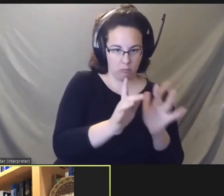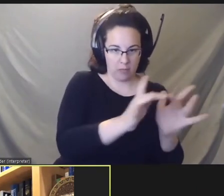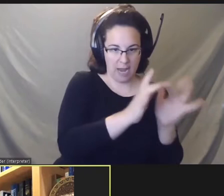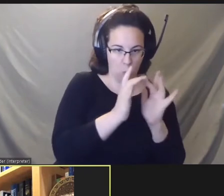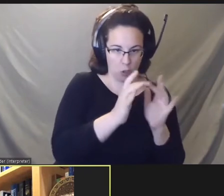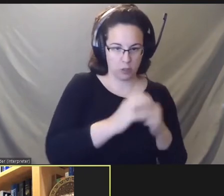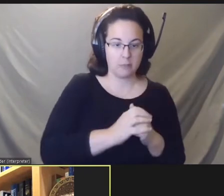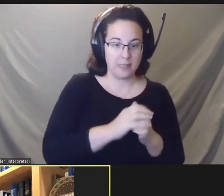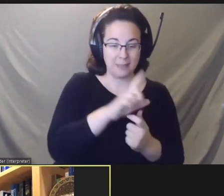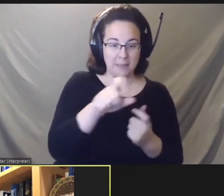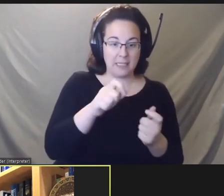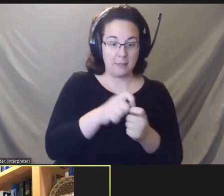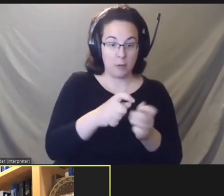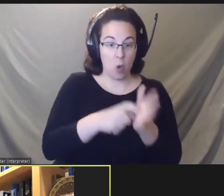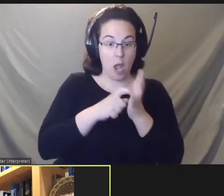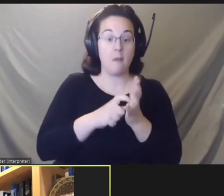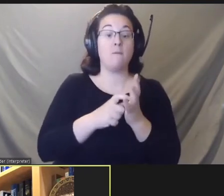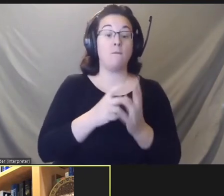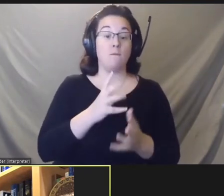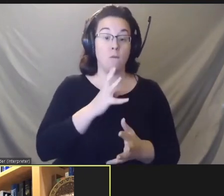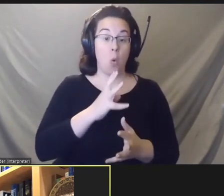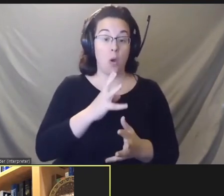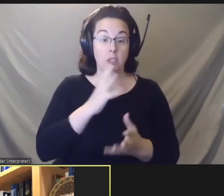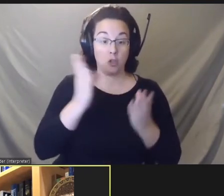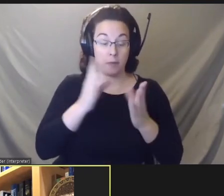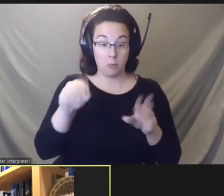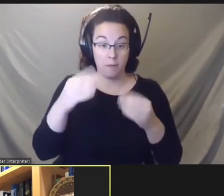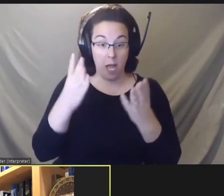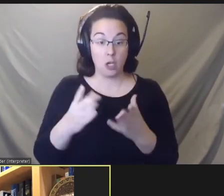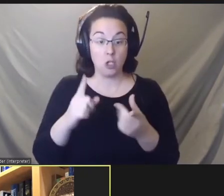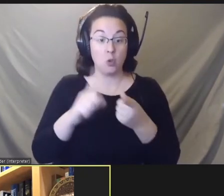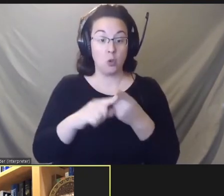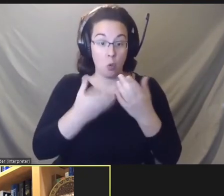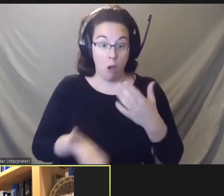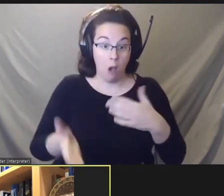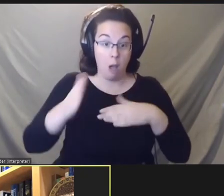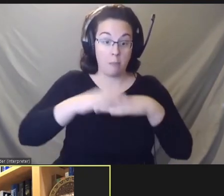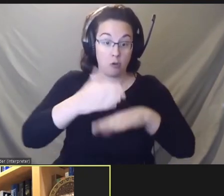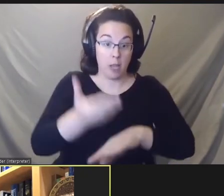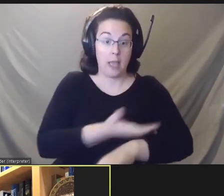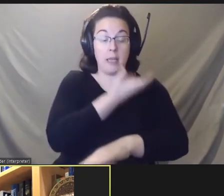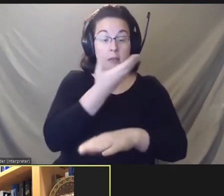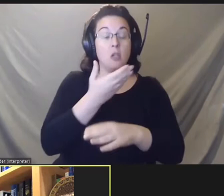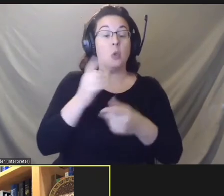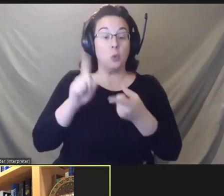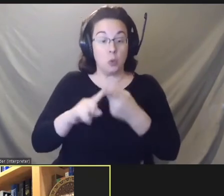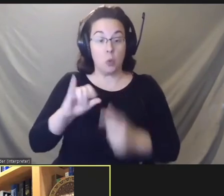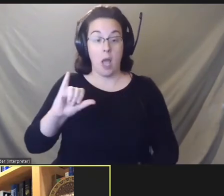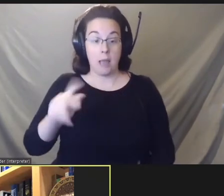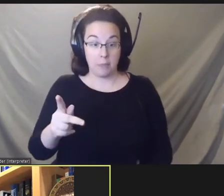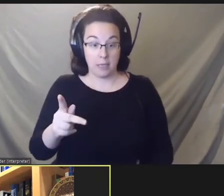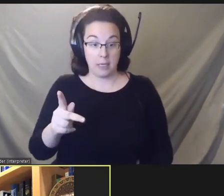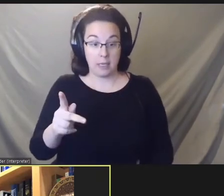would require voice service providers to either upgrade their non-IP networks to IP and implement